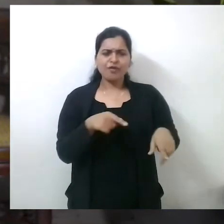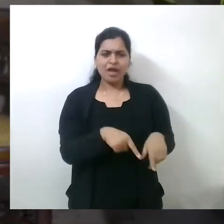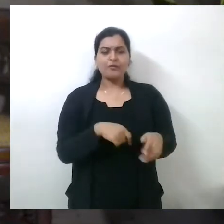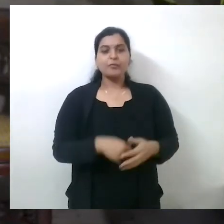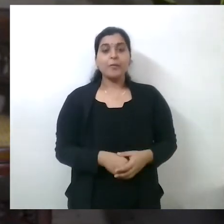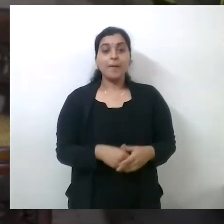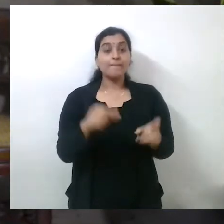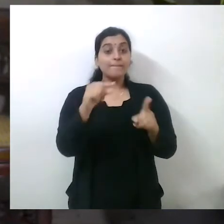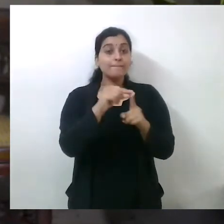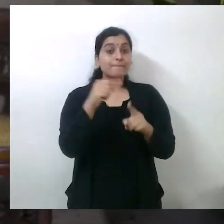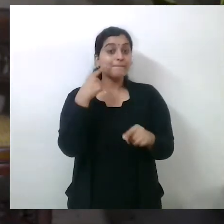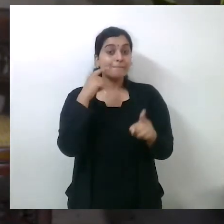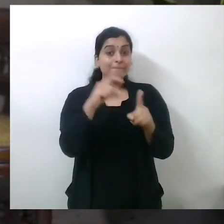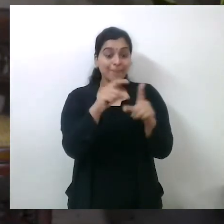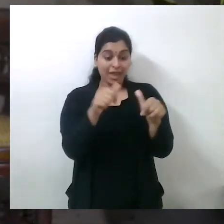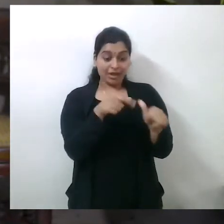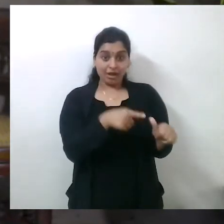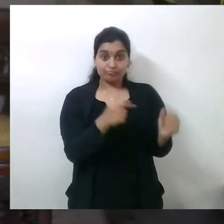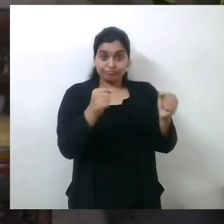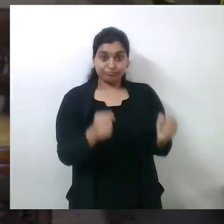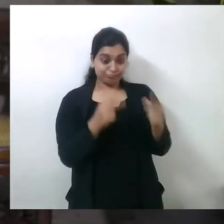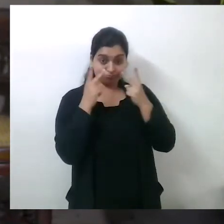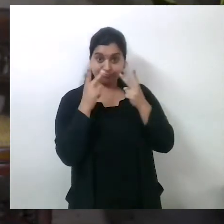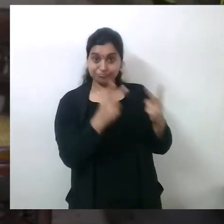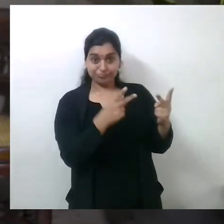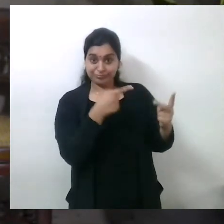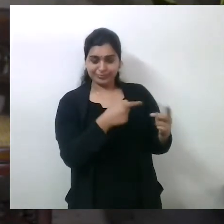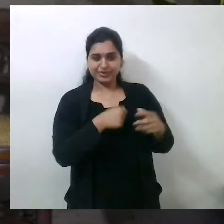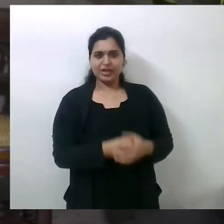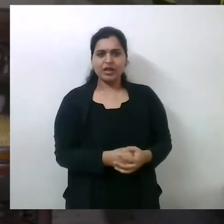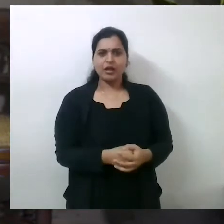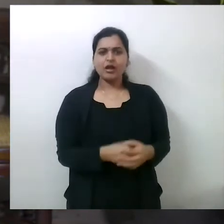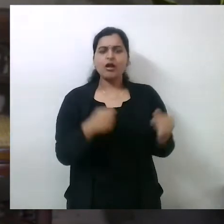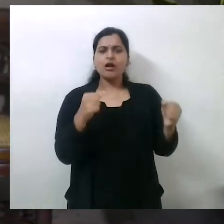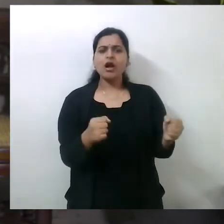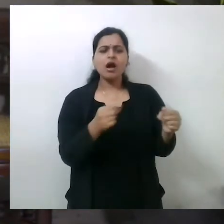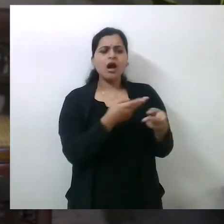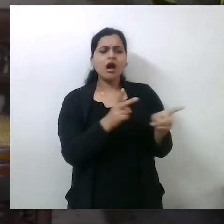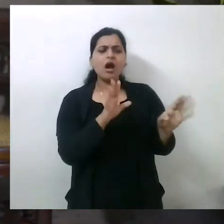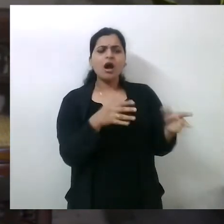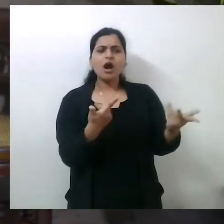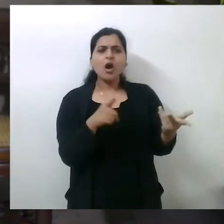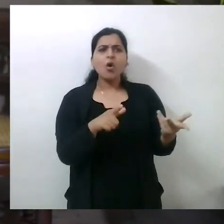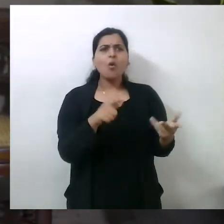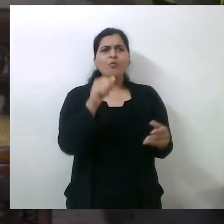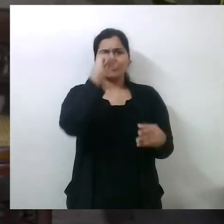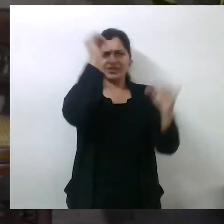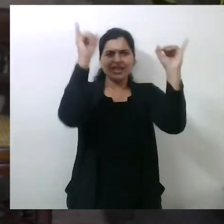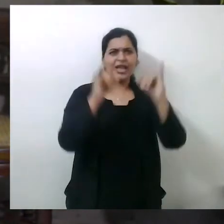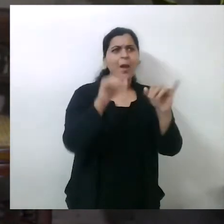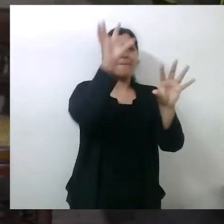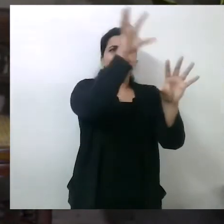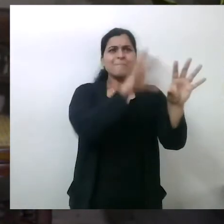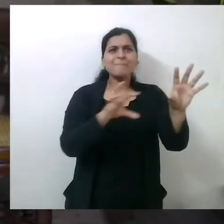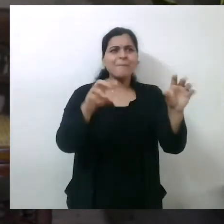you've got what we have here, which is a pira, also patla. So depending on the region, you have